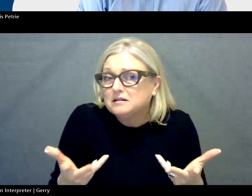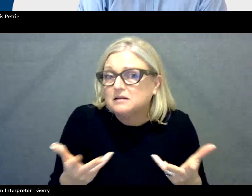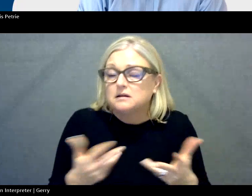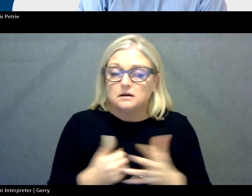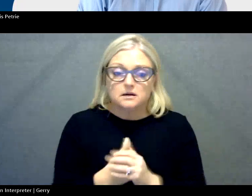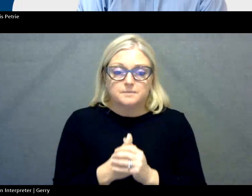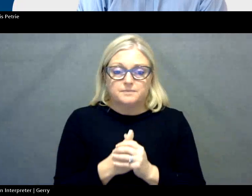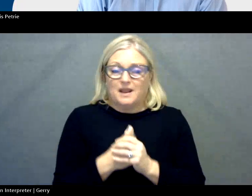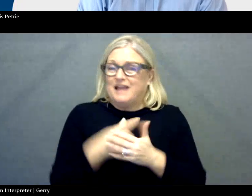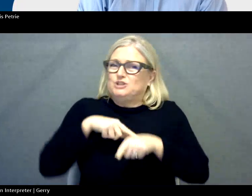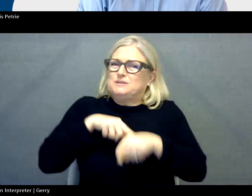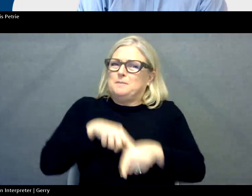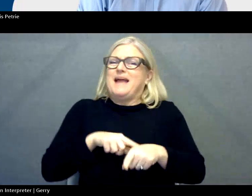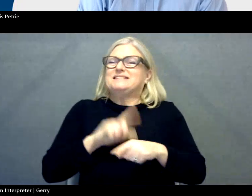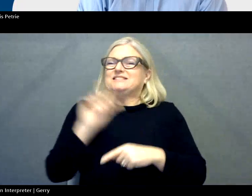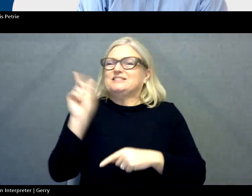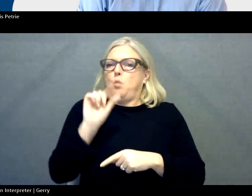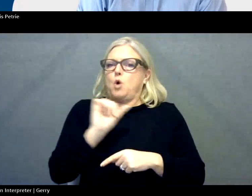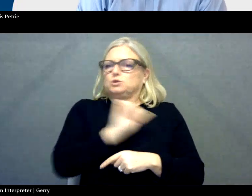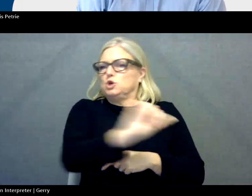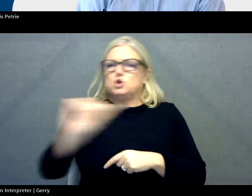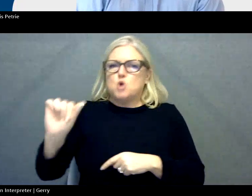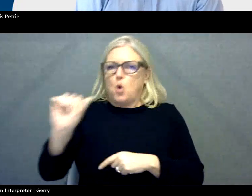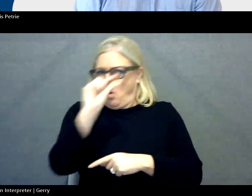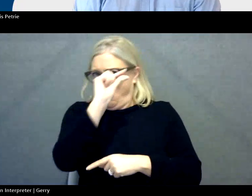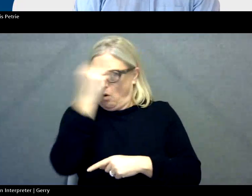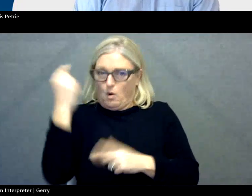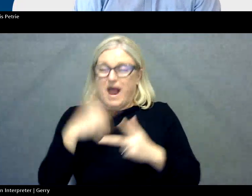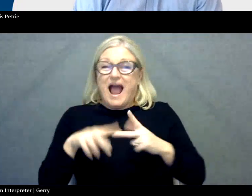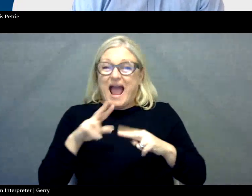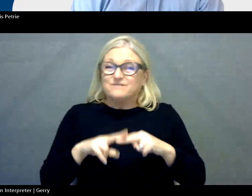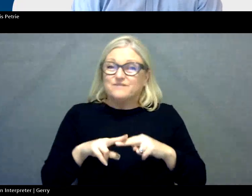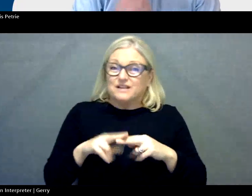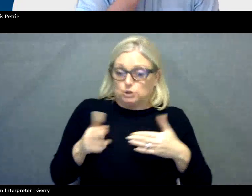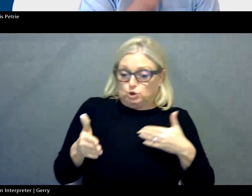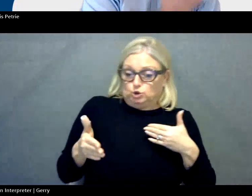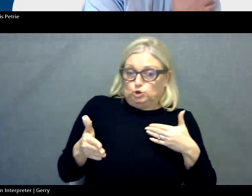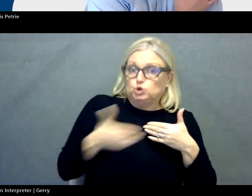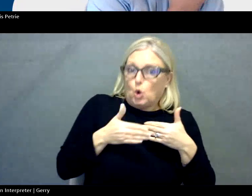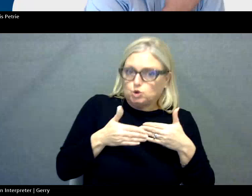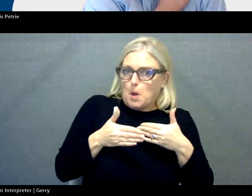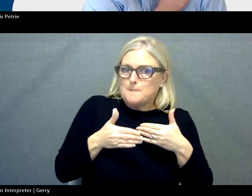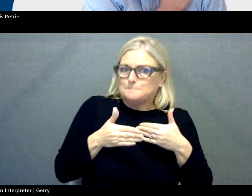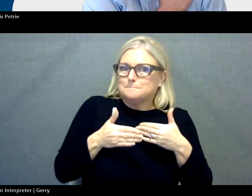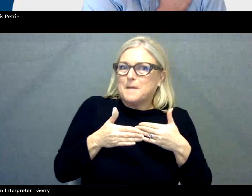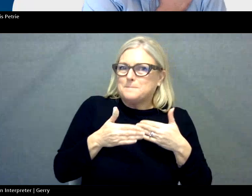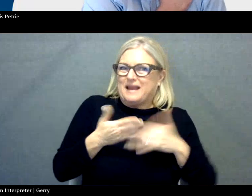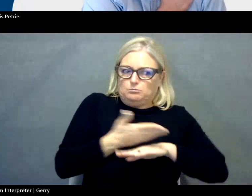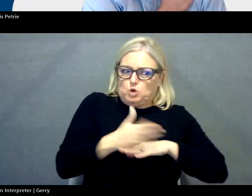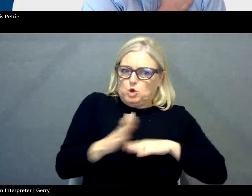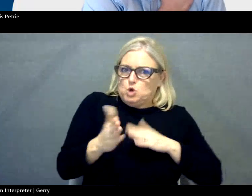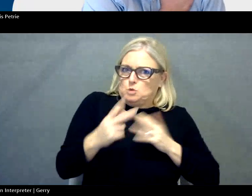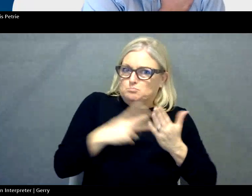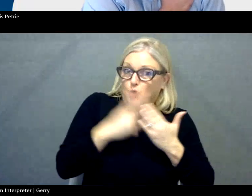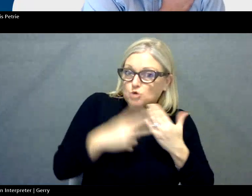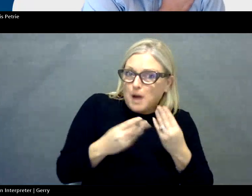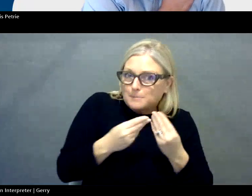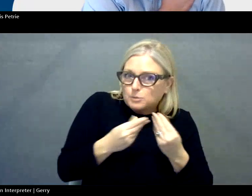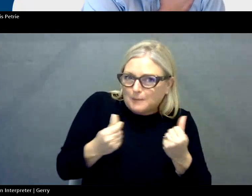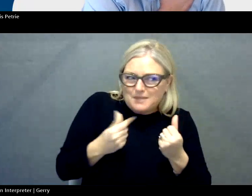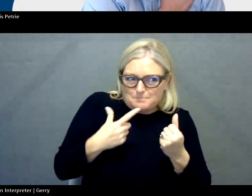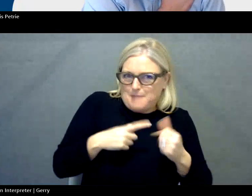on what you're trying to capture. If it's a short-term thing, you're obviously going to have to measure it relatively quickly. Also, people's